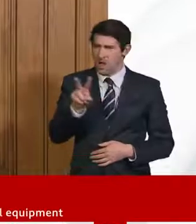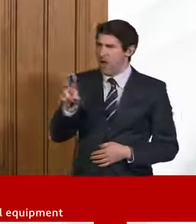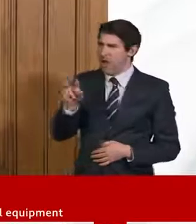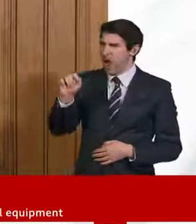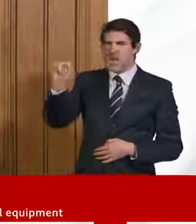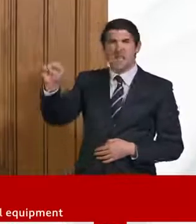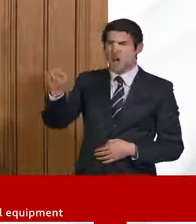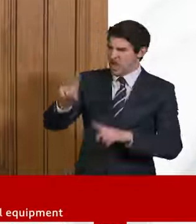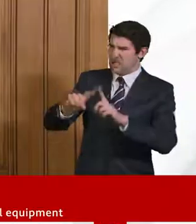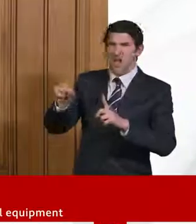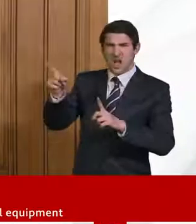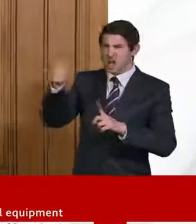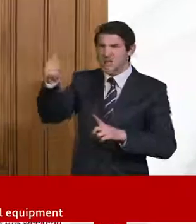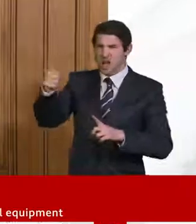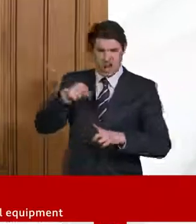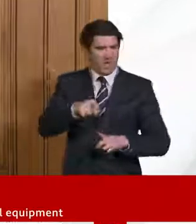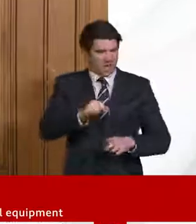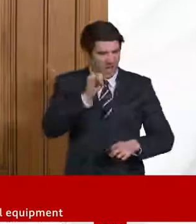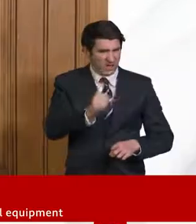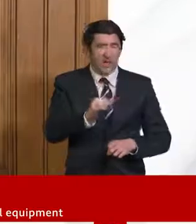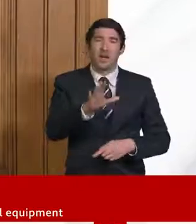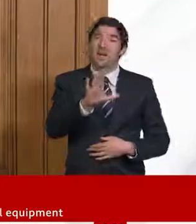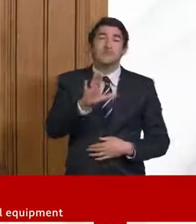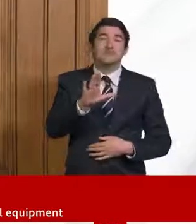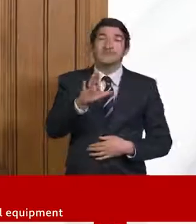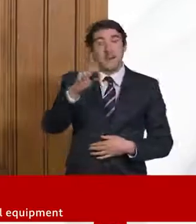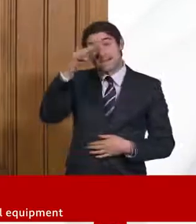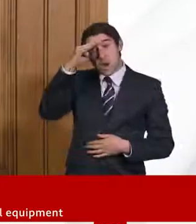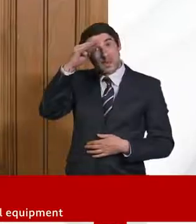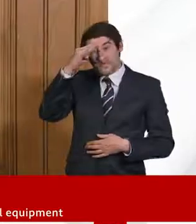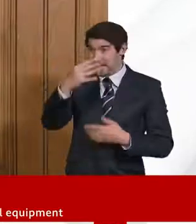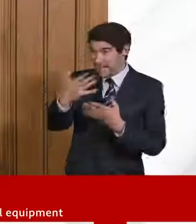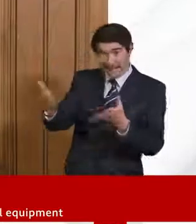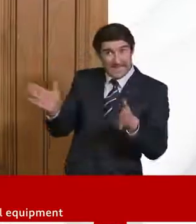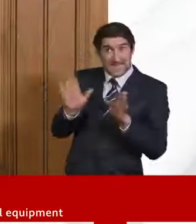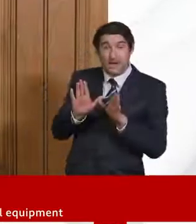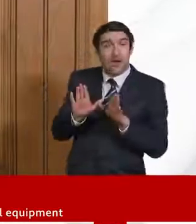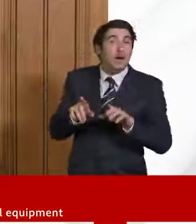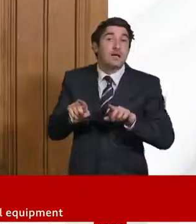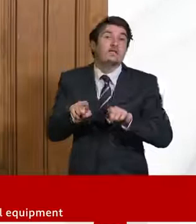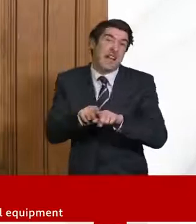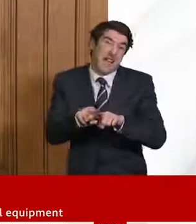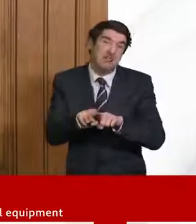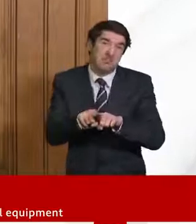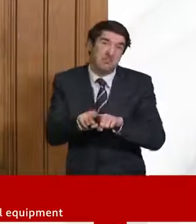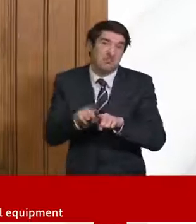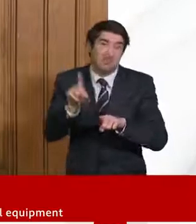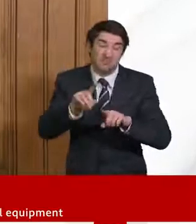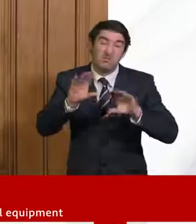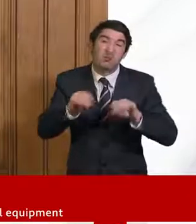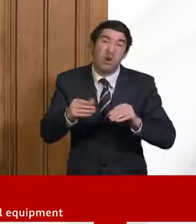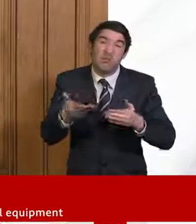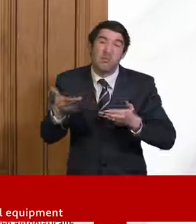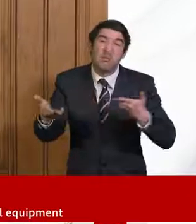and the fundamental objective of all the approaches is to reduce the transmission rate. So everything that you see in